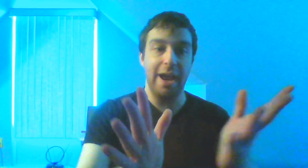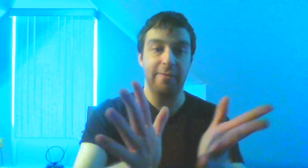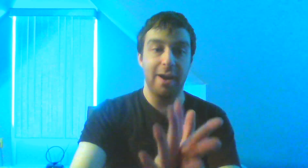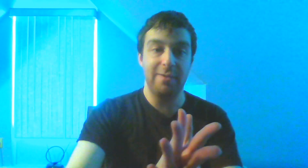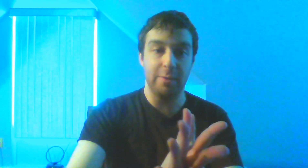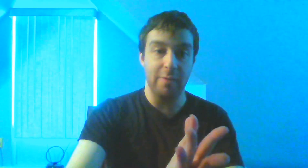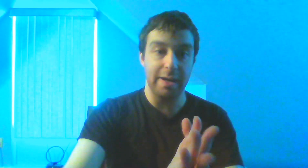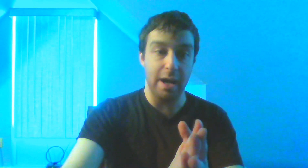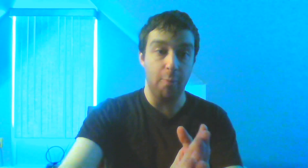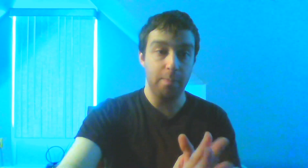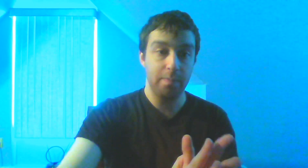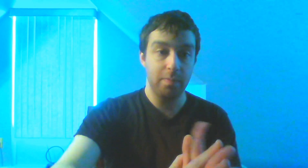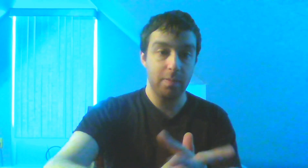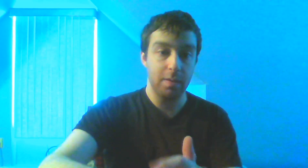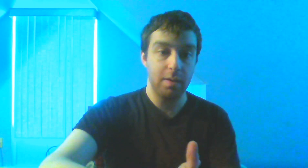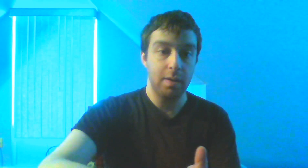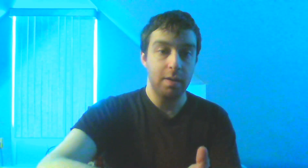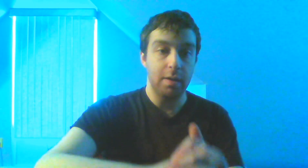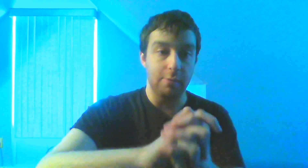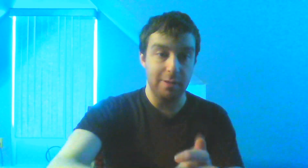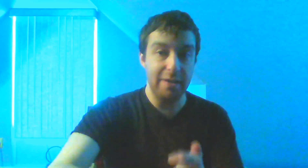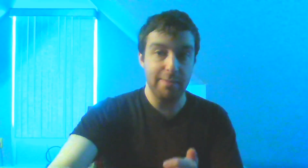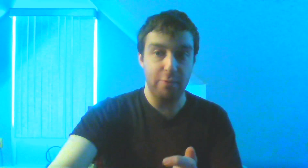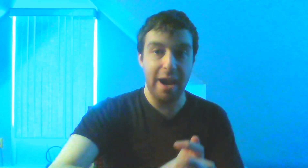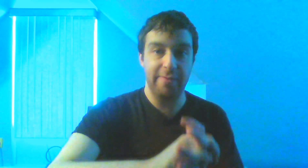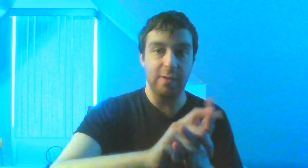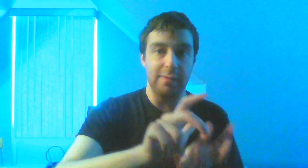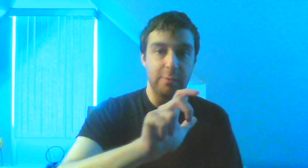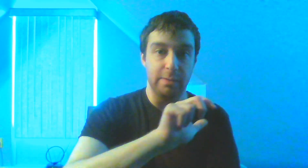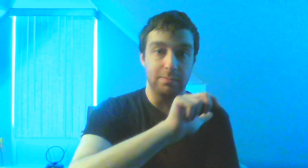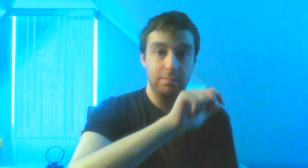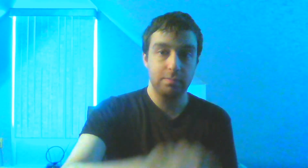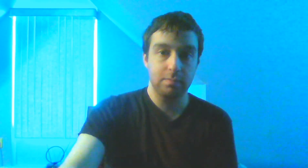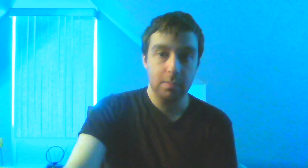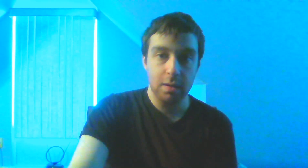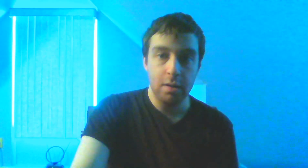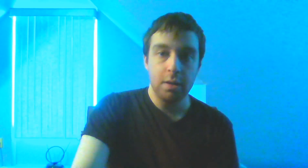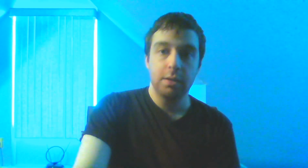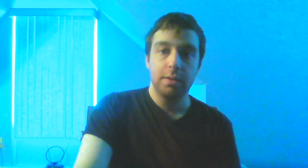So I'm praying for everyone right now. Really am praying for everyone.